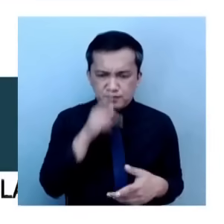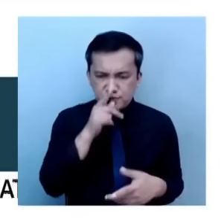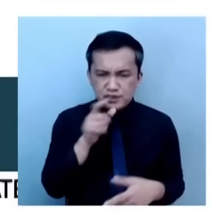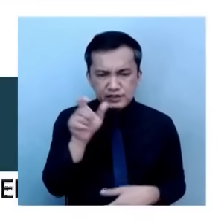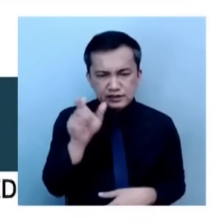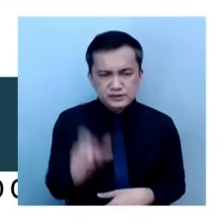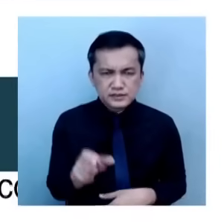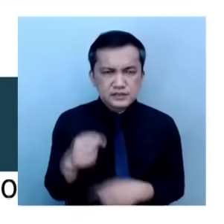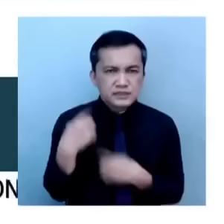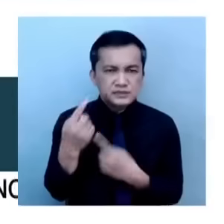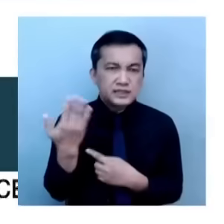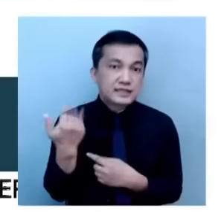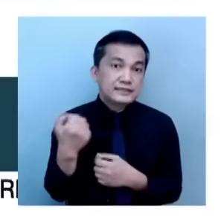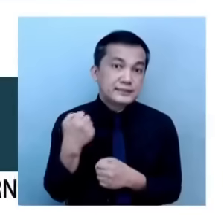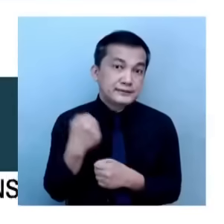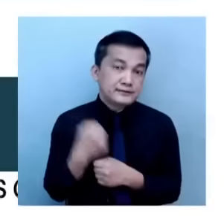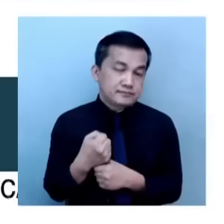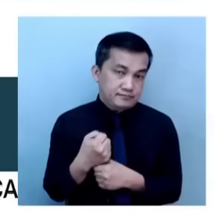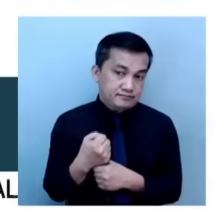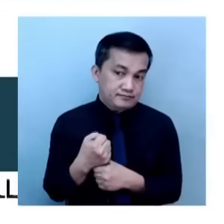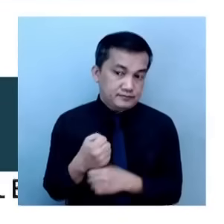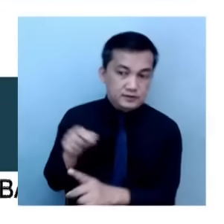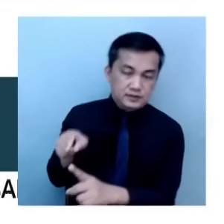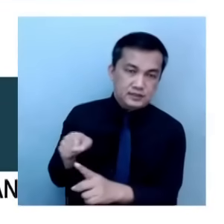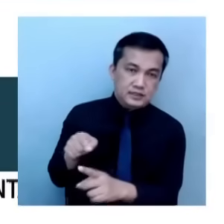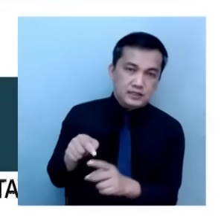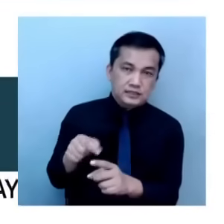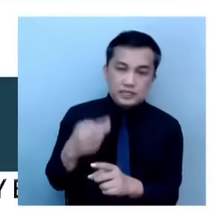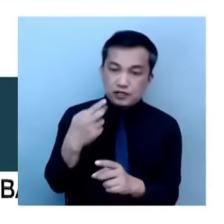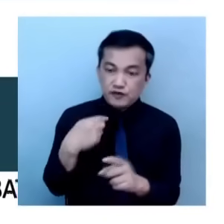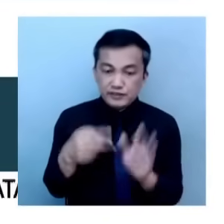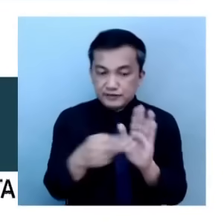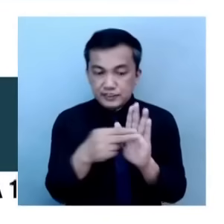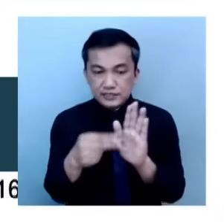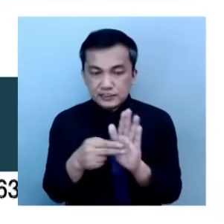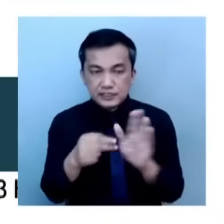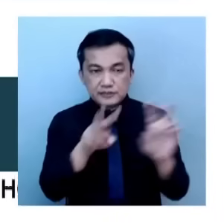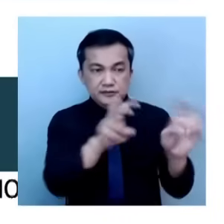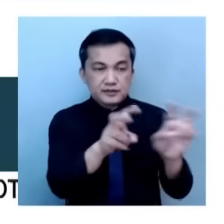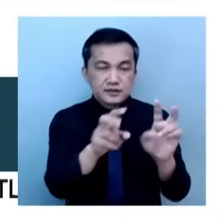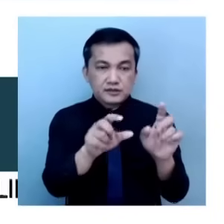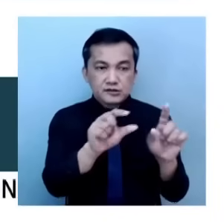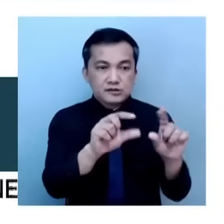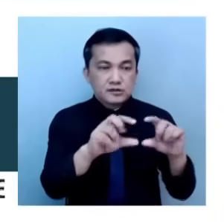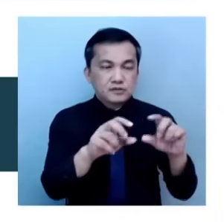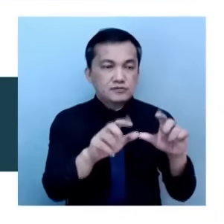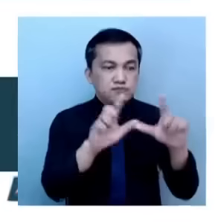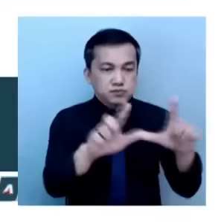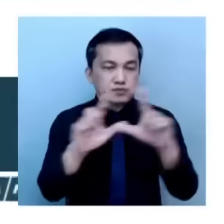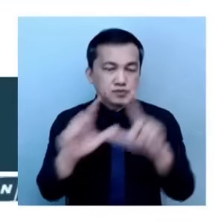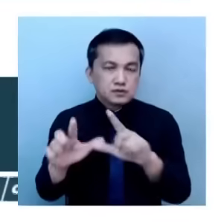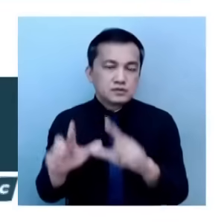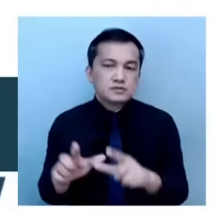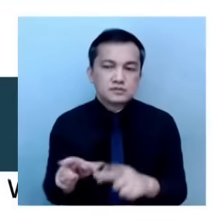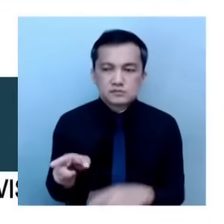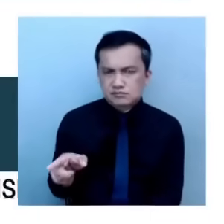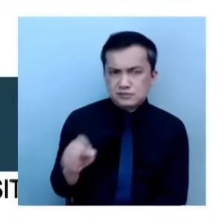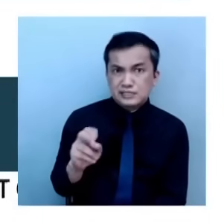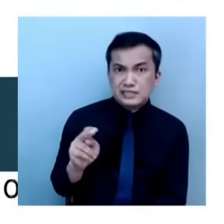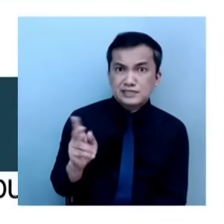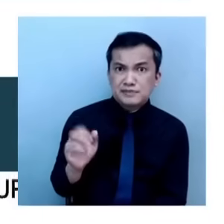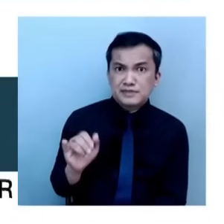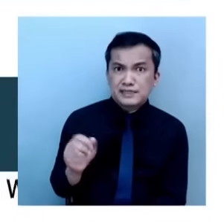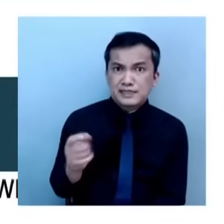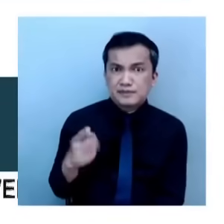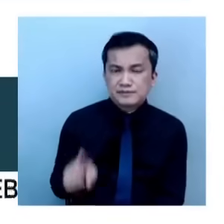last year, also pertaining to the red tagging that's allegedly happening at the network. That's up for